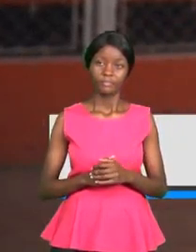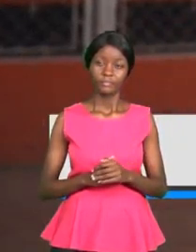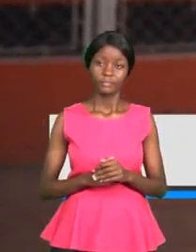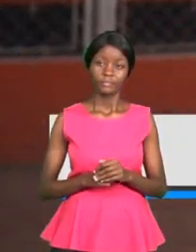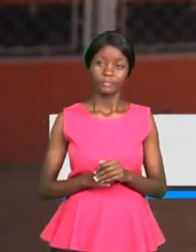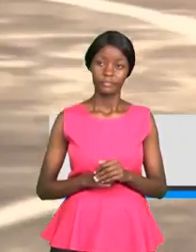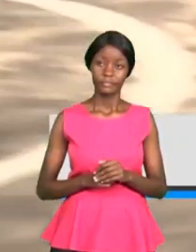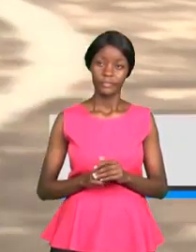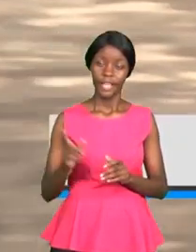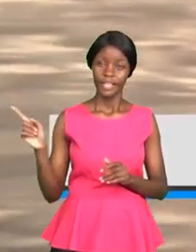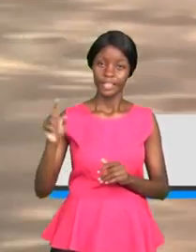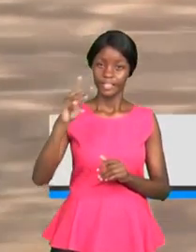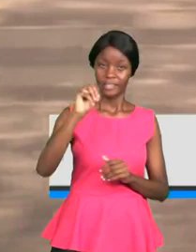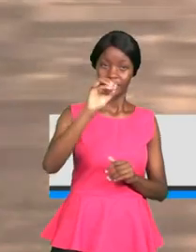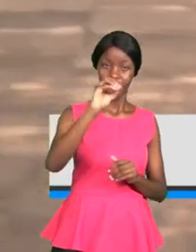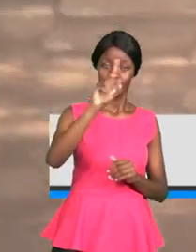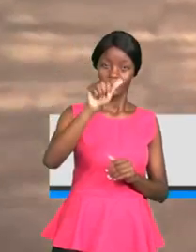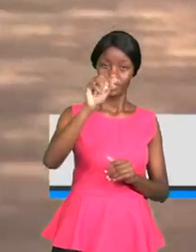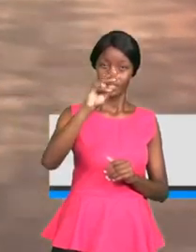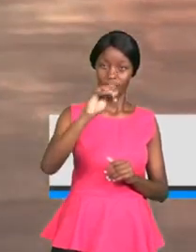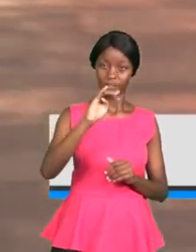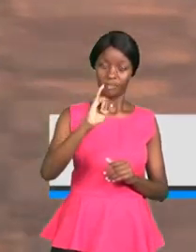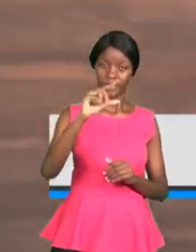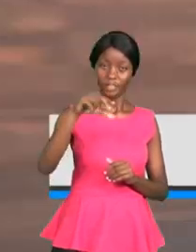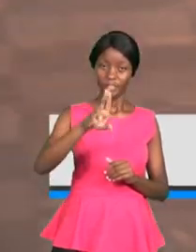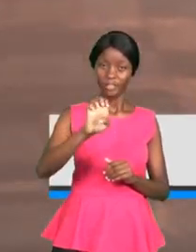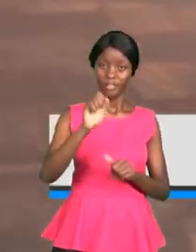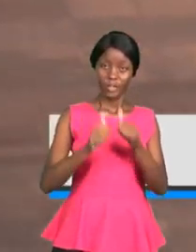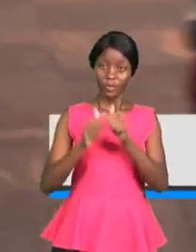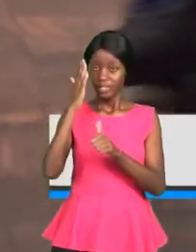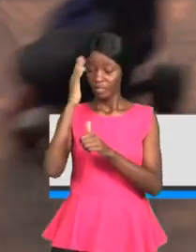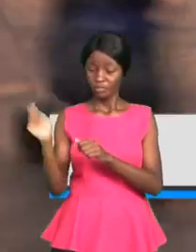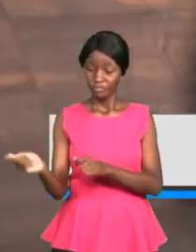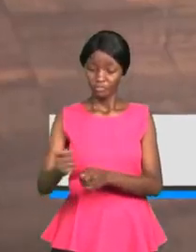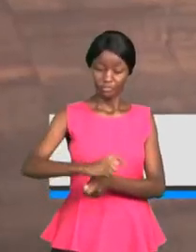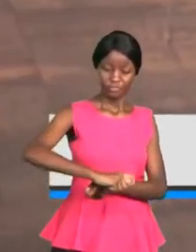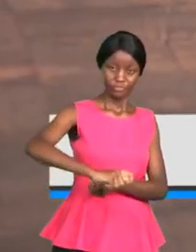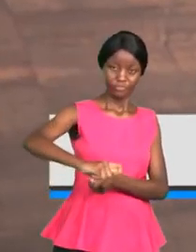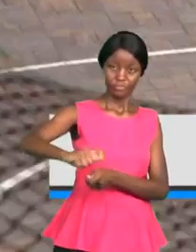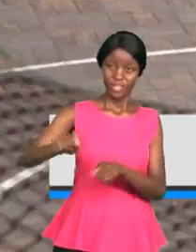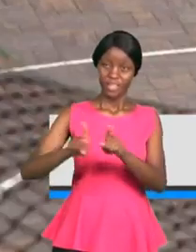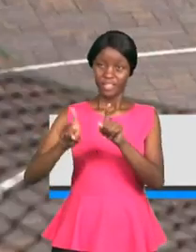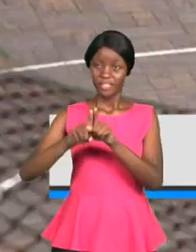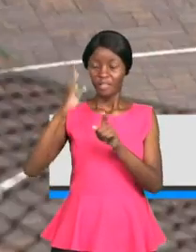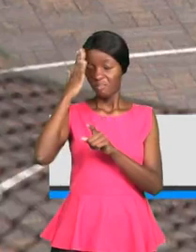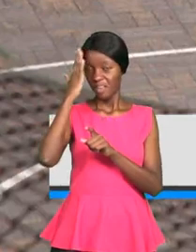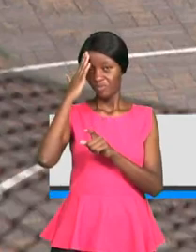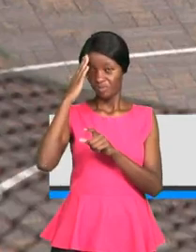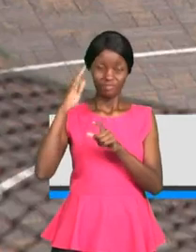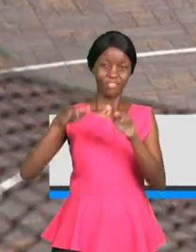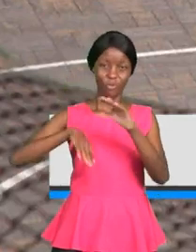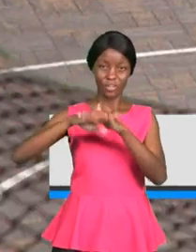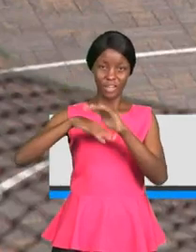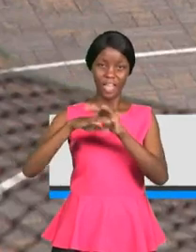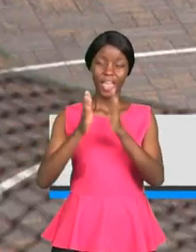In aid-dependent Mozambique, roller hockey, also known as rink hockey, is as popular as soccer and basketball. Introduced by